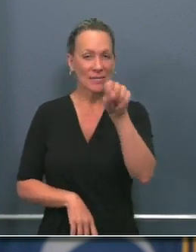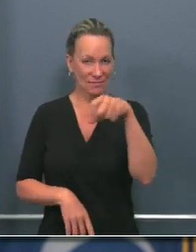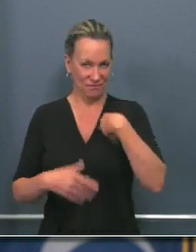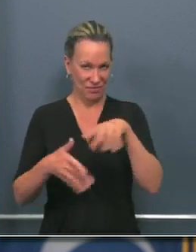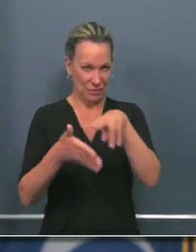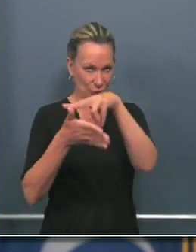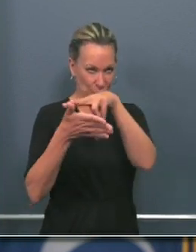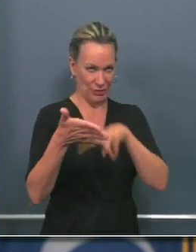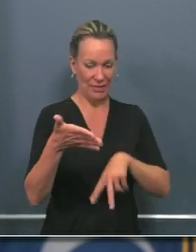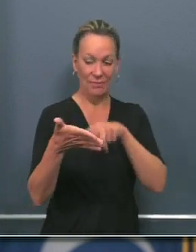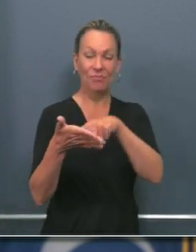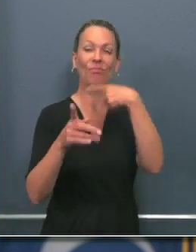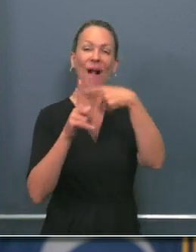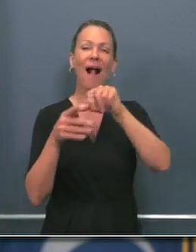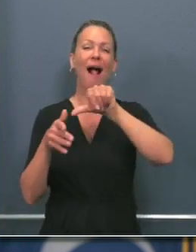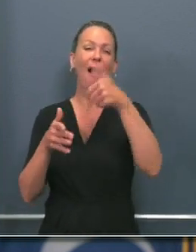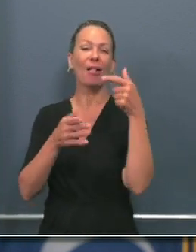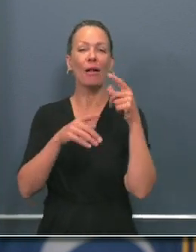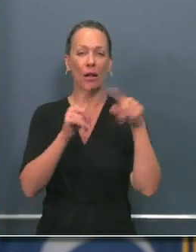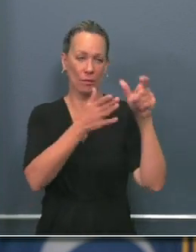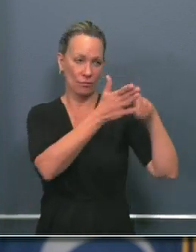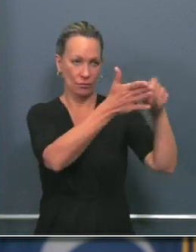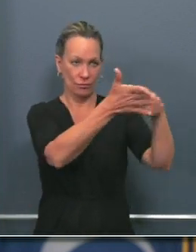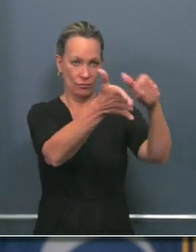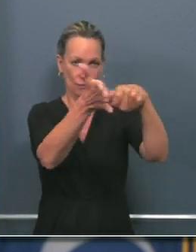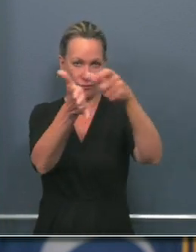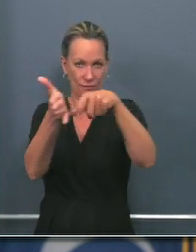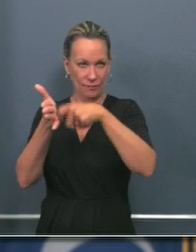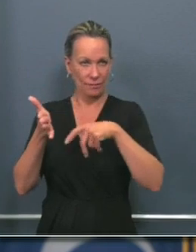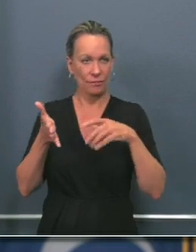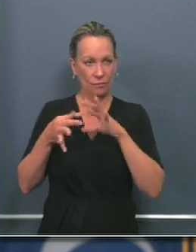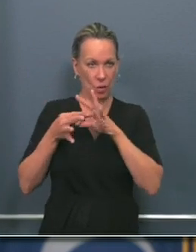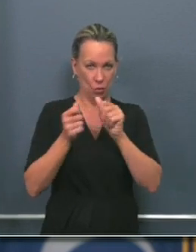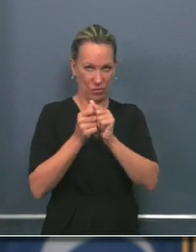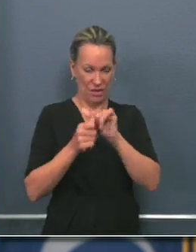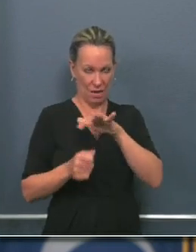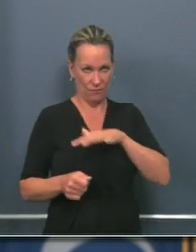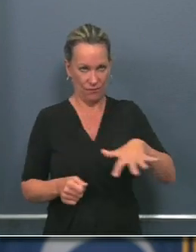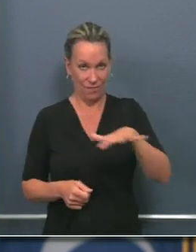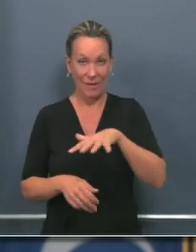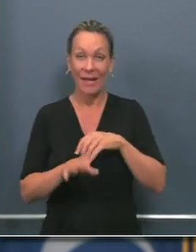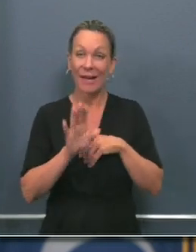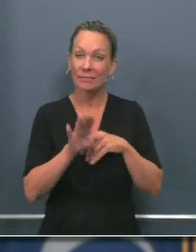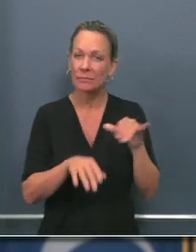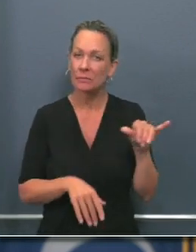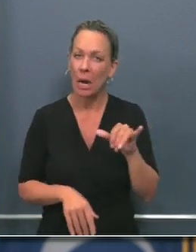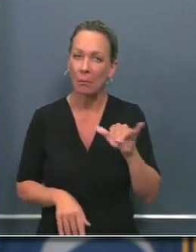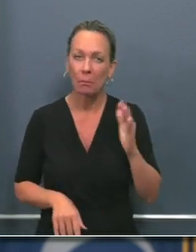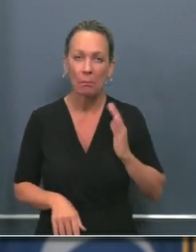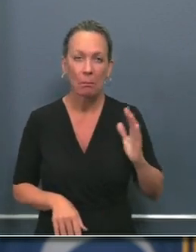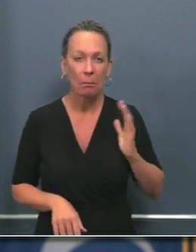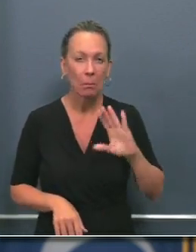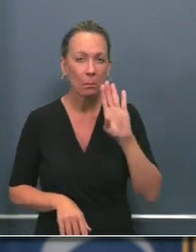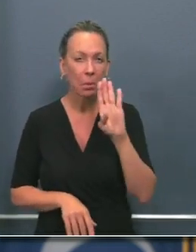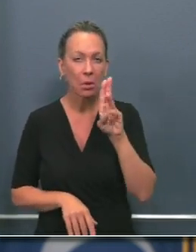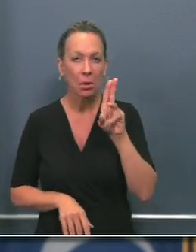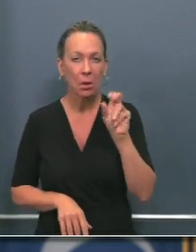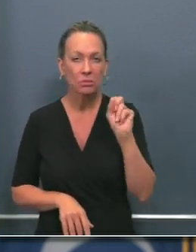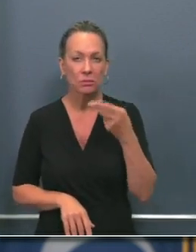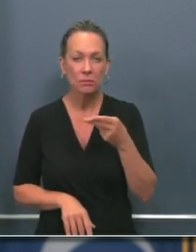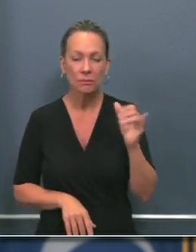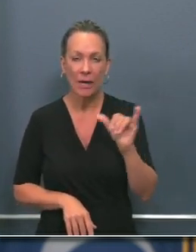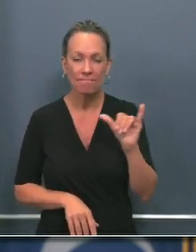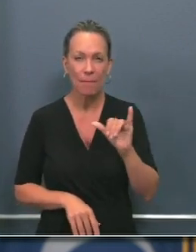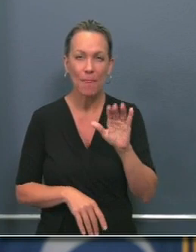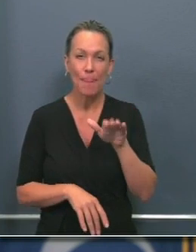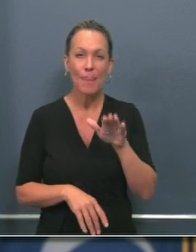Bush administration through the Department of Justice. Just in terms of those three studies, I think it's important for people to understand the